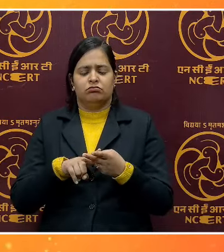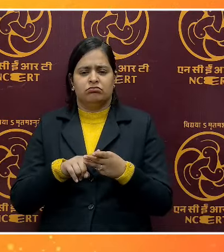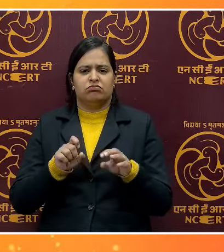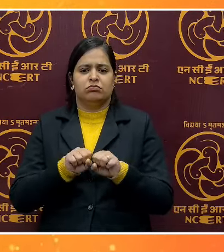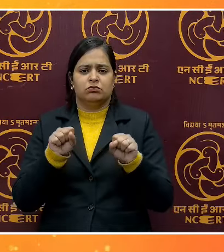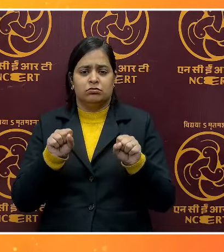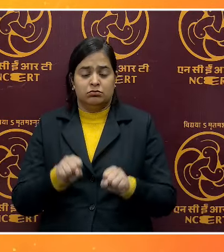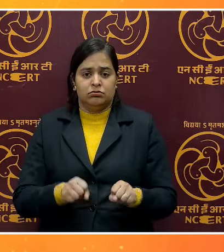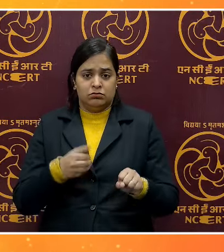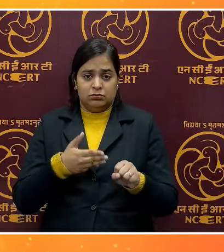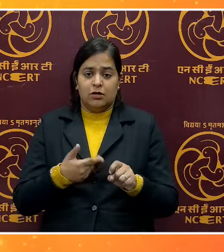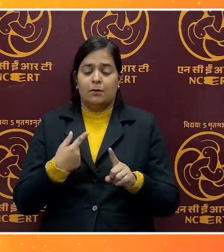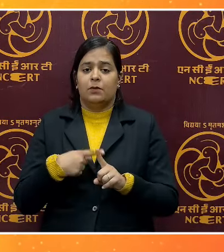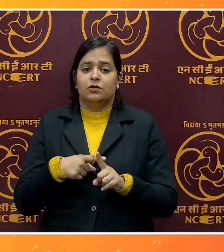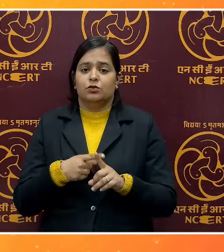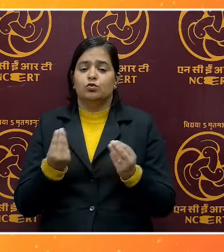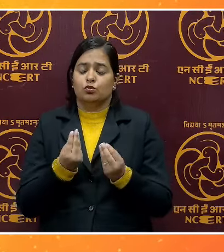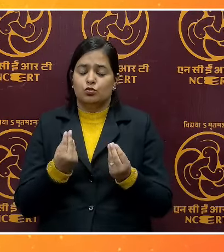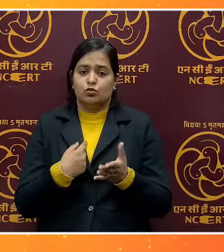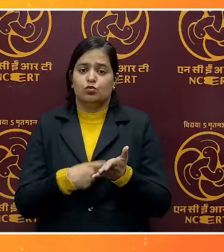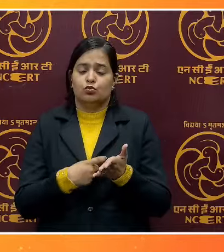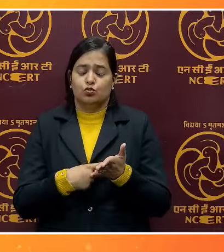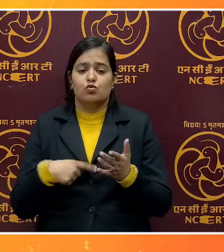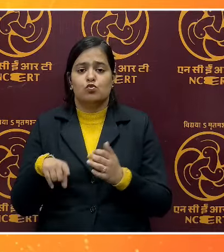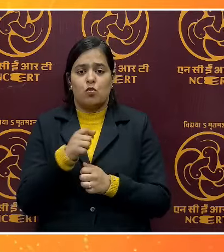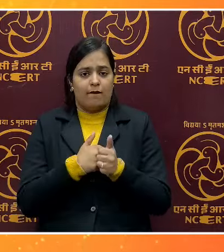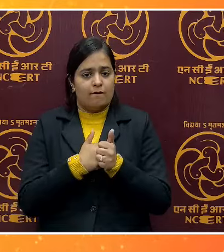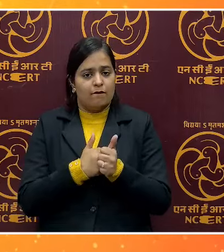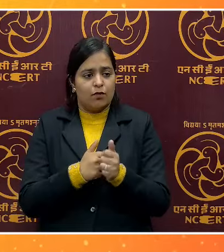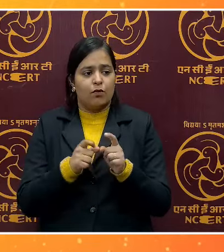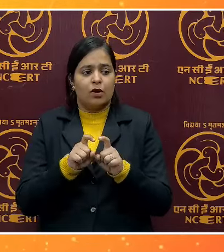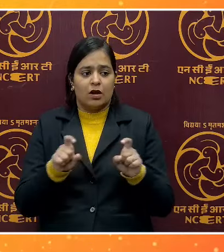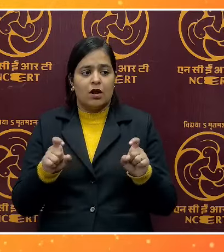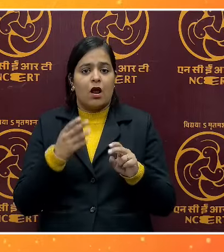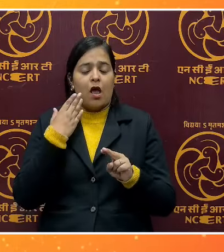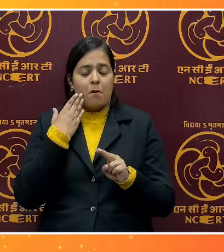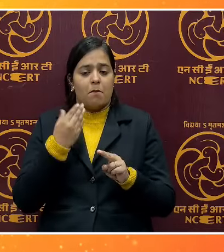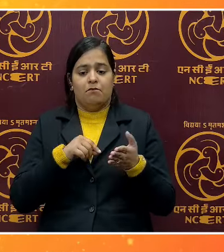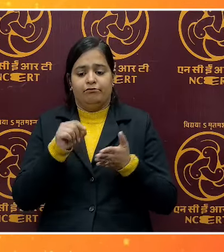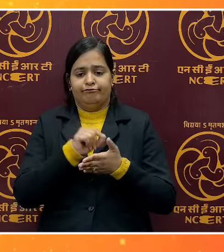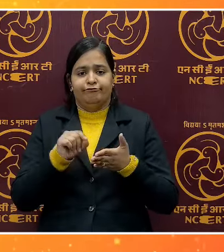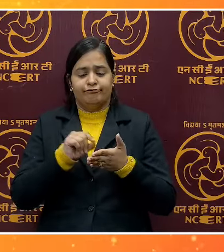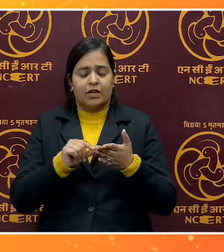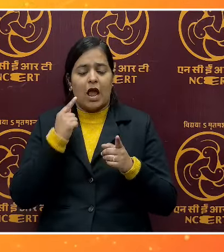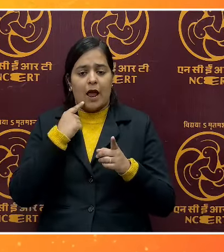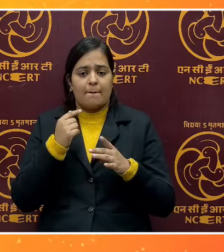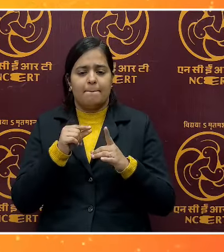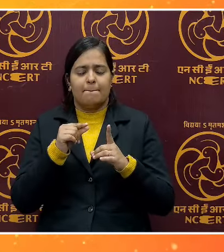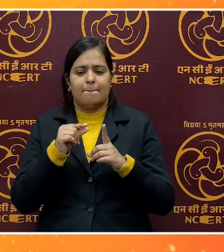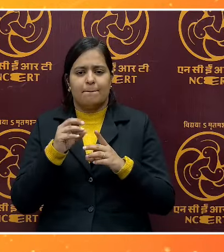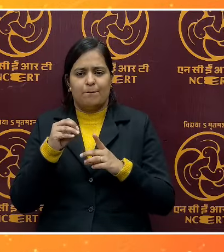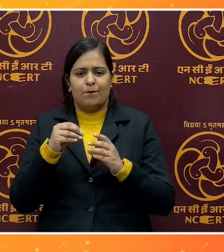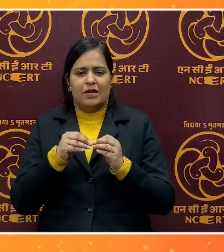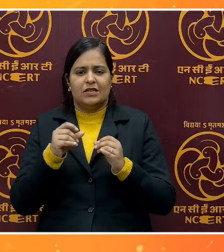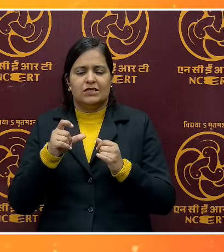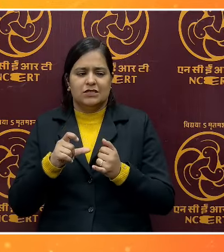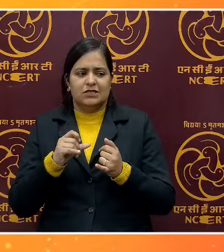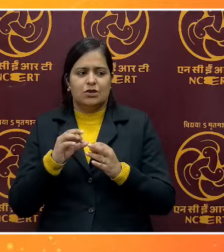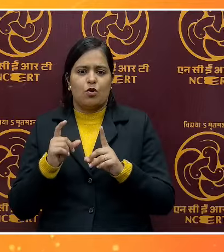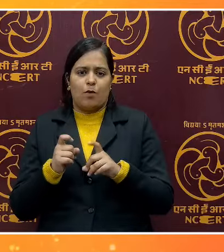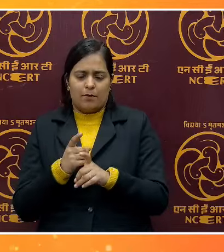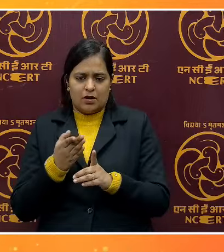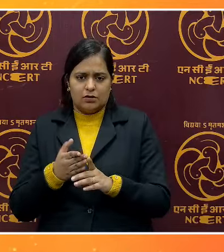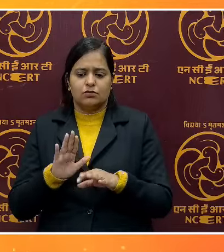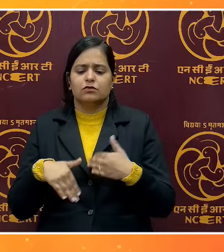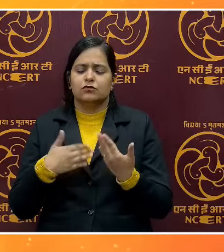we gone through certain kind of rules to be followed whenever we are going to write the IUPAC name of the complex. After